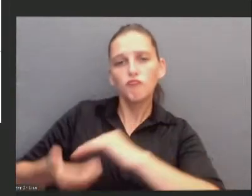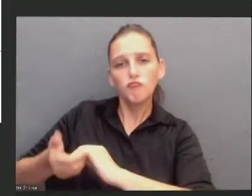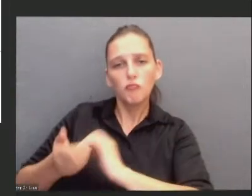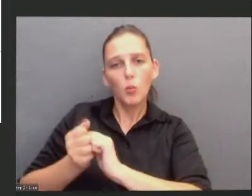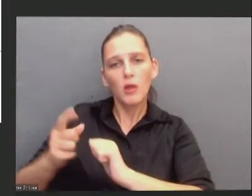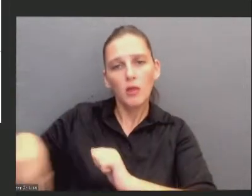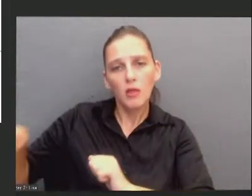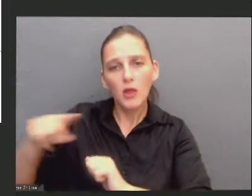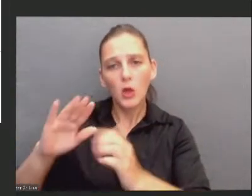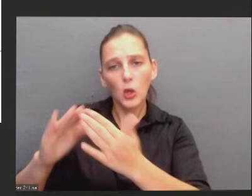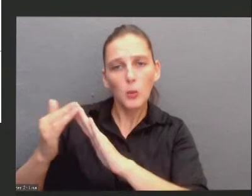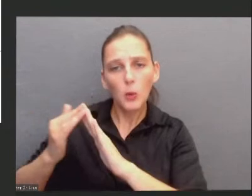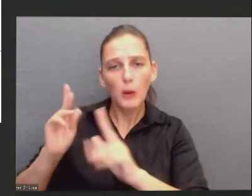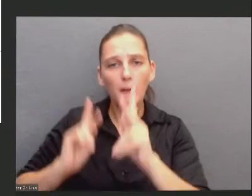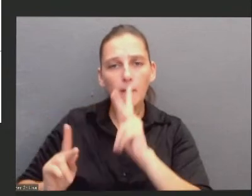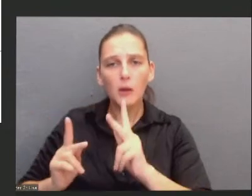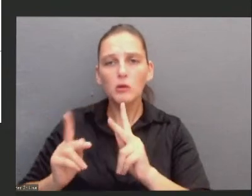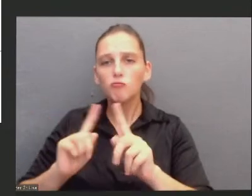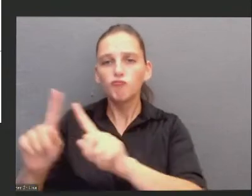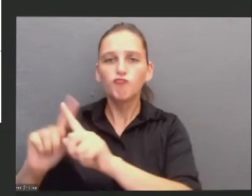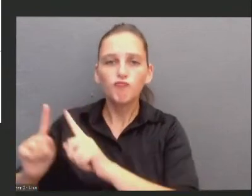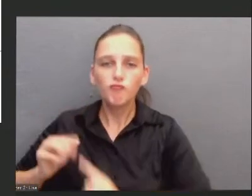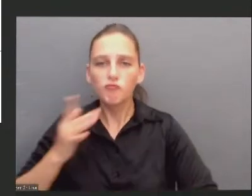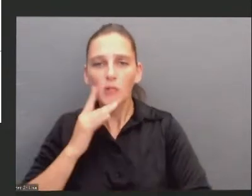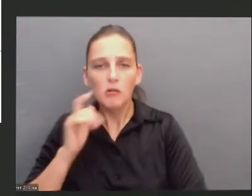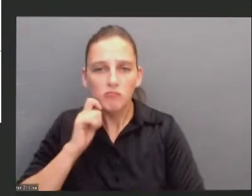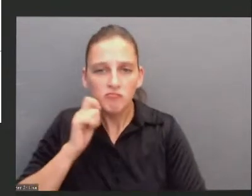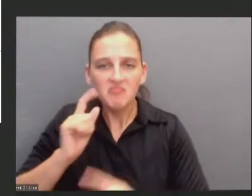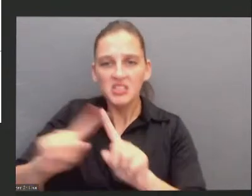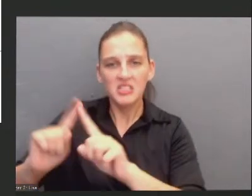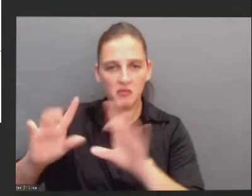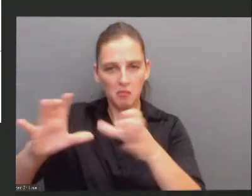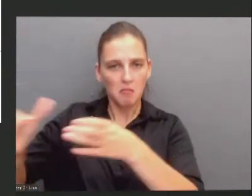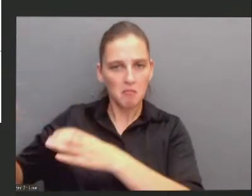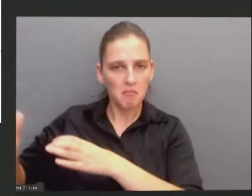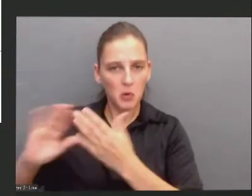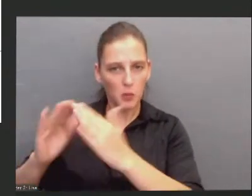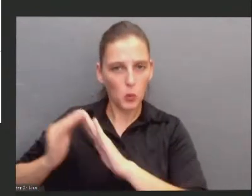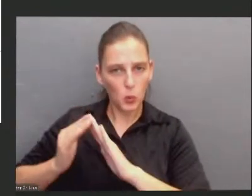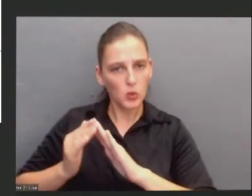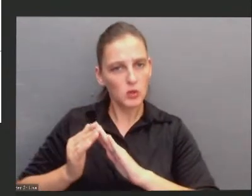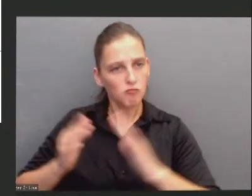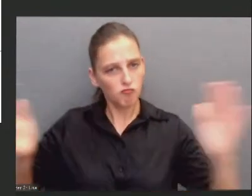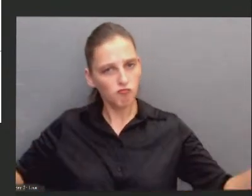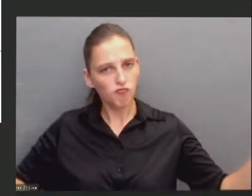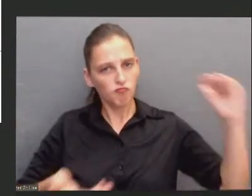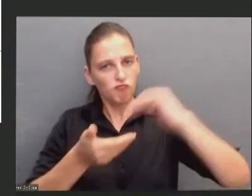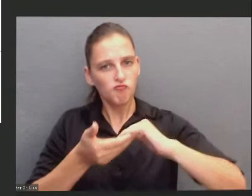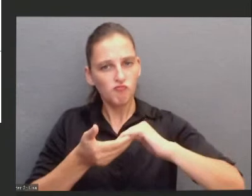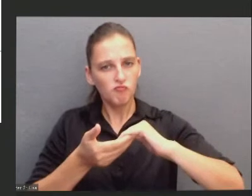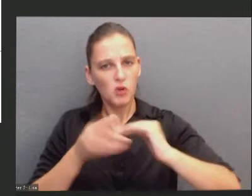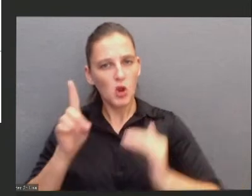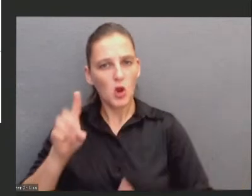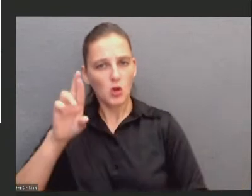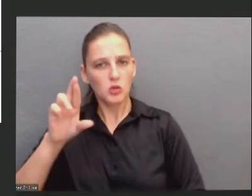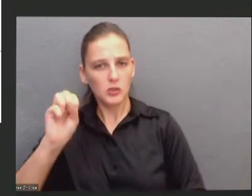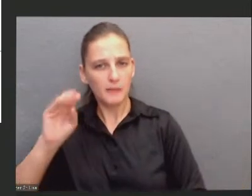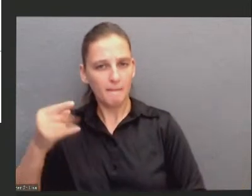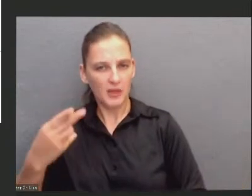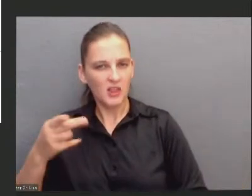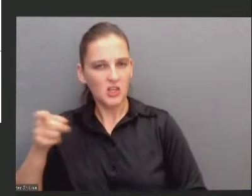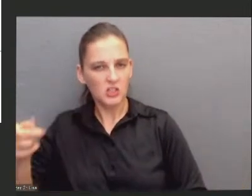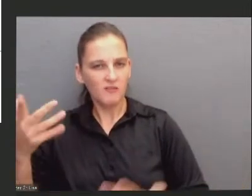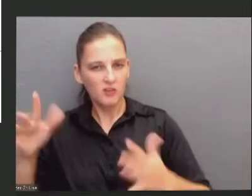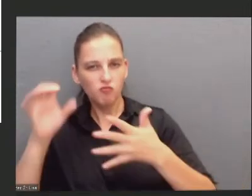underserved populations. And Dr. Nunez-Smith laid out all of the different groups that we have been focused on as a